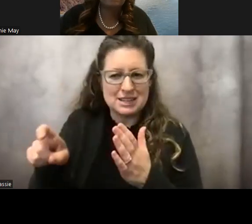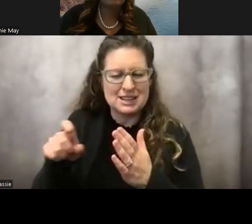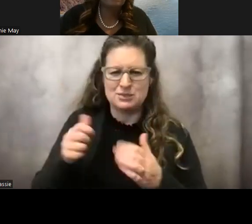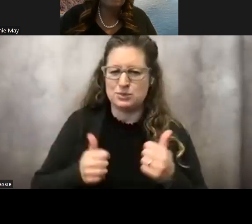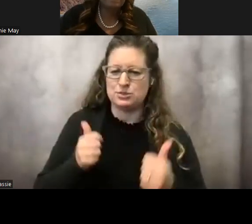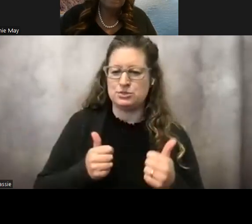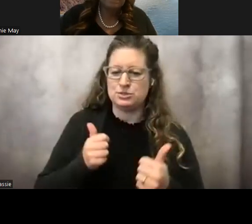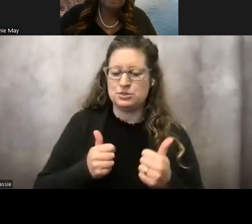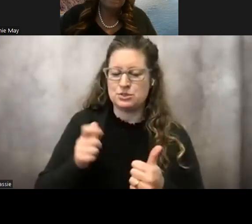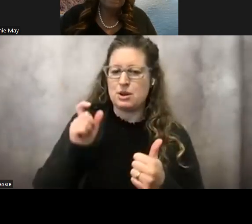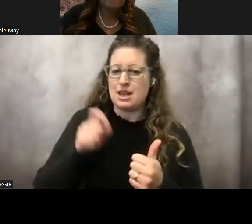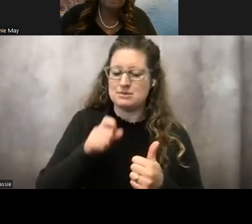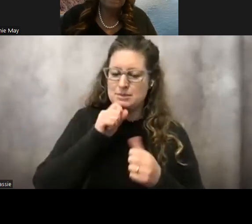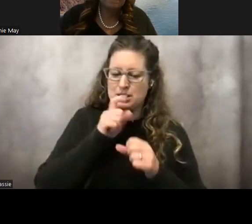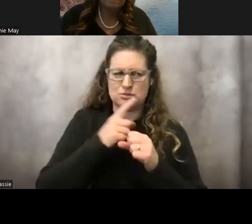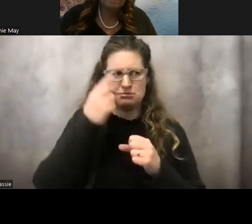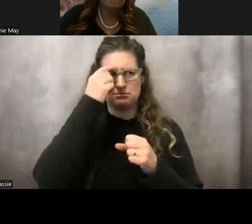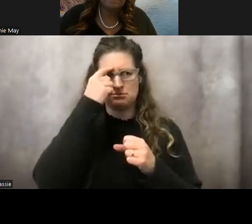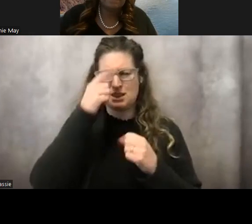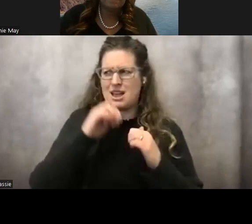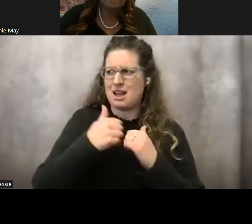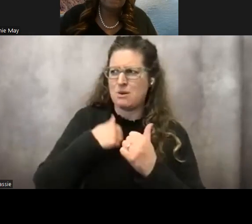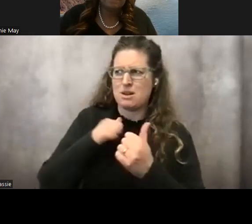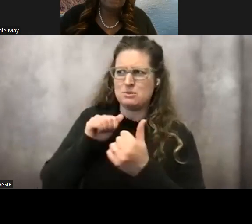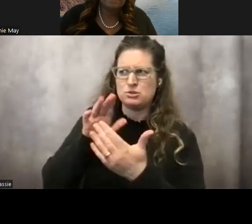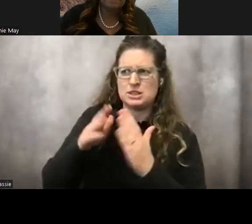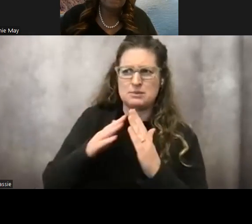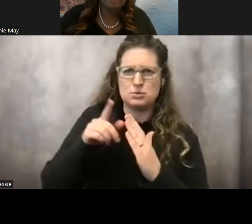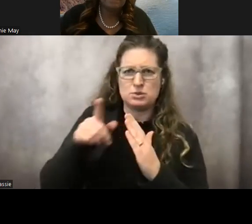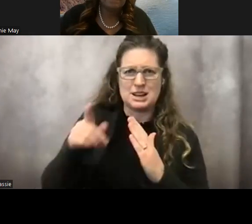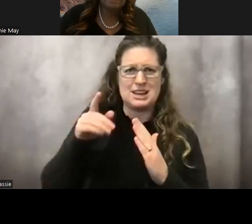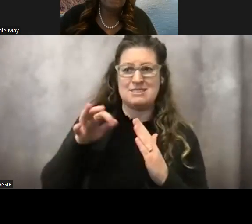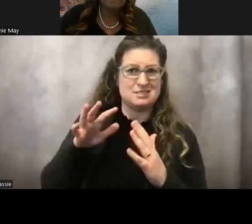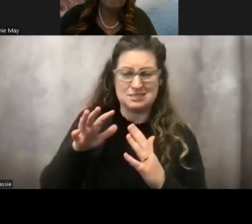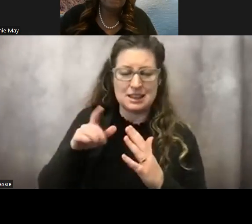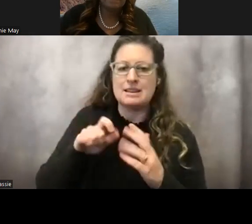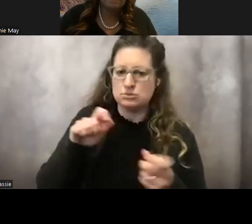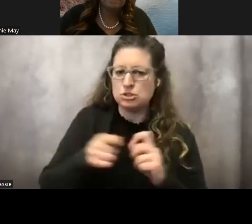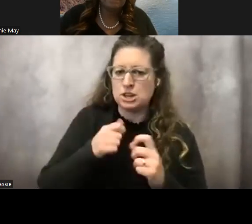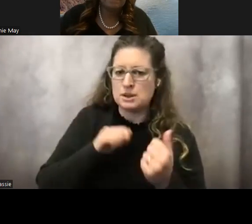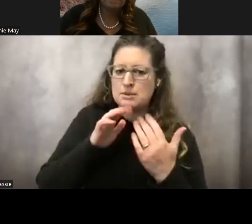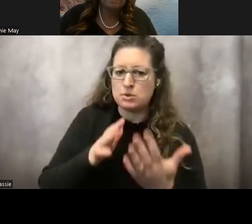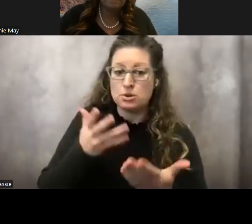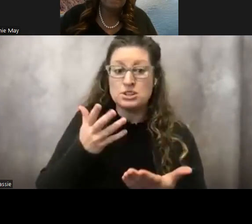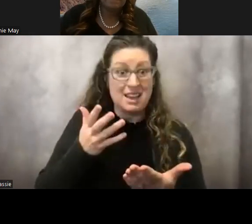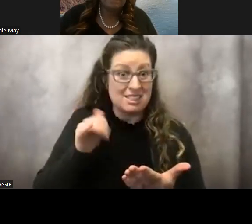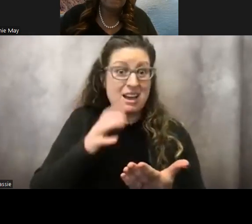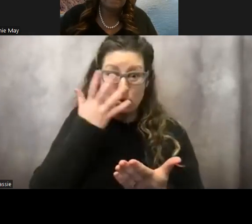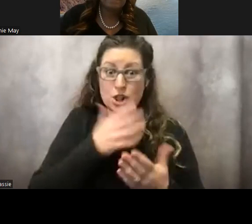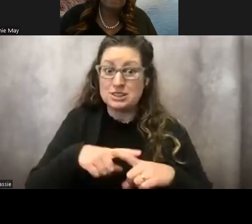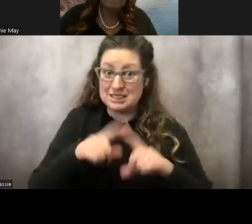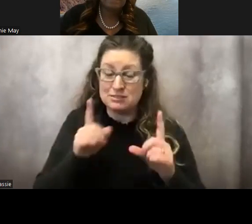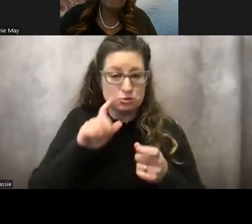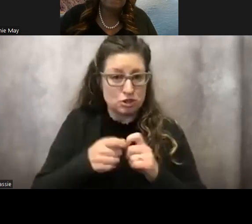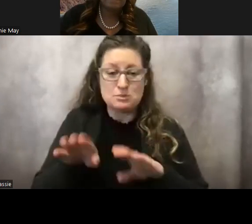first place and be willing to modify our approach. And that's going to look drastically different from what we were all taught to norm to in this field.